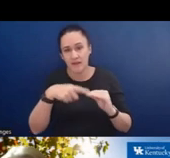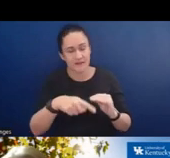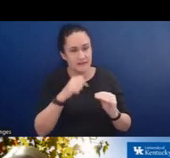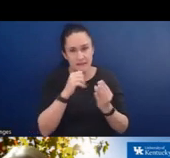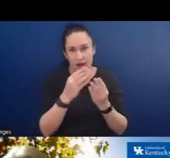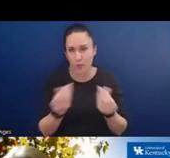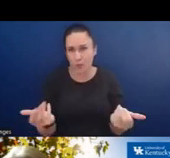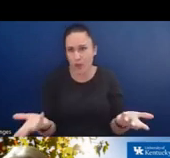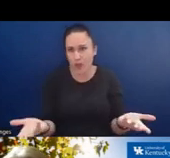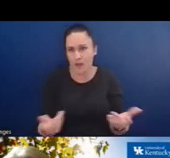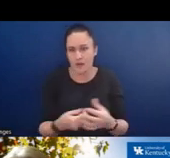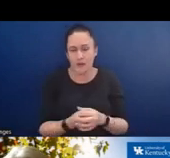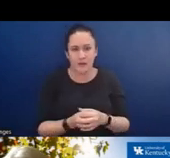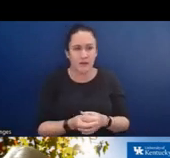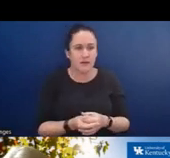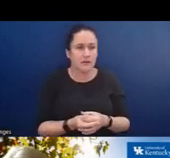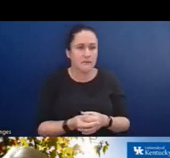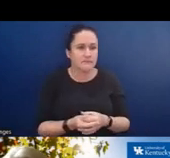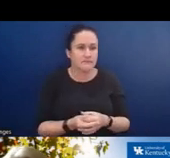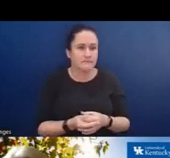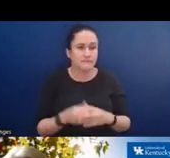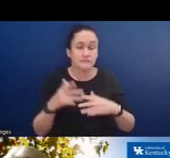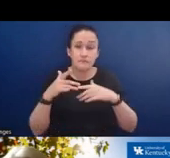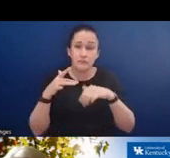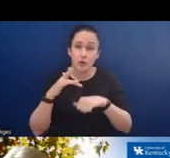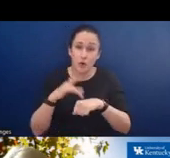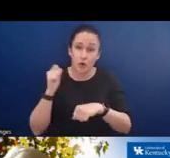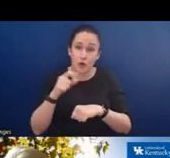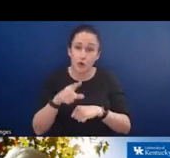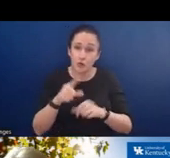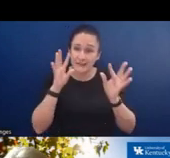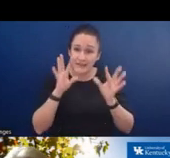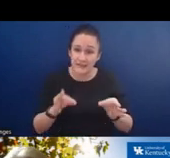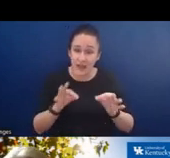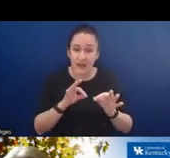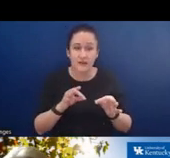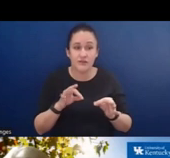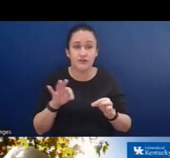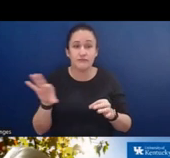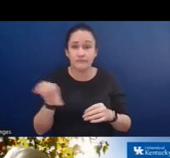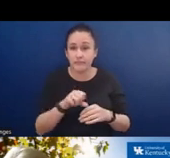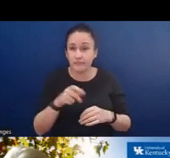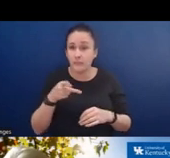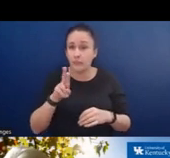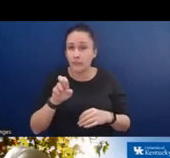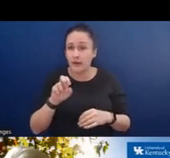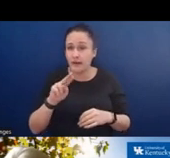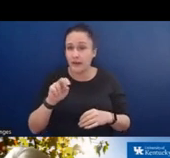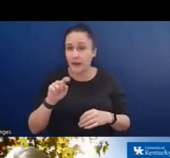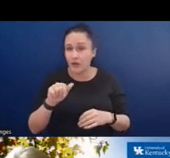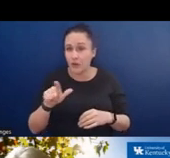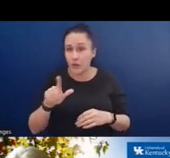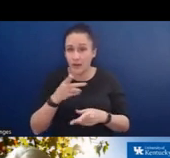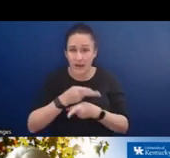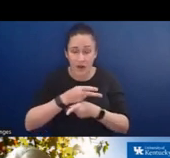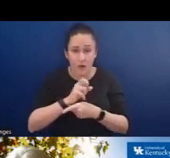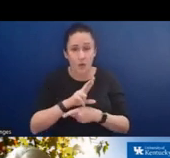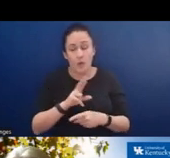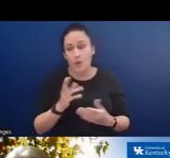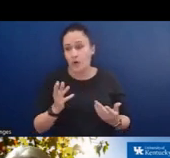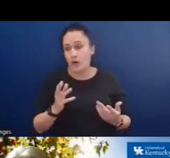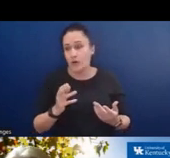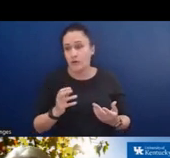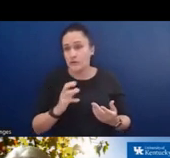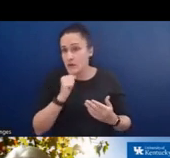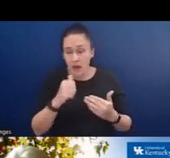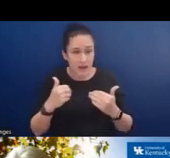away. And so the earlier you decide to go to prenatal care, or if you decide to not